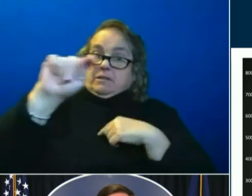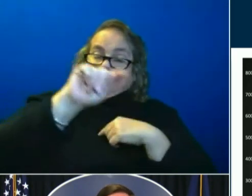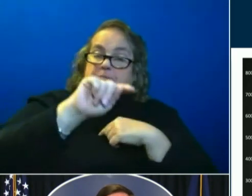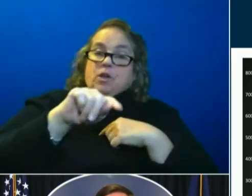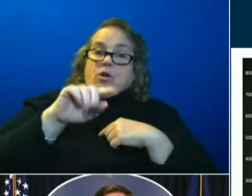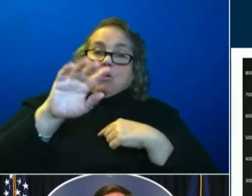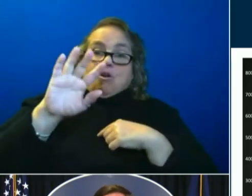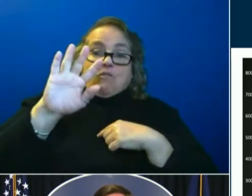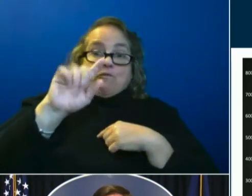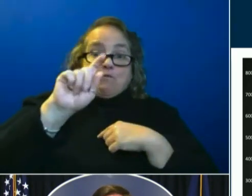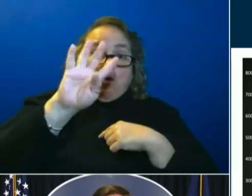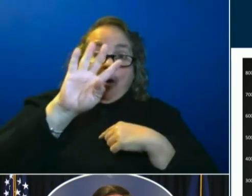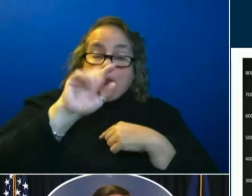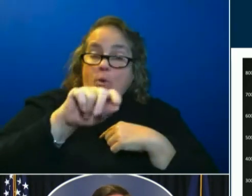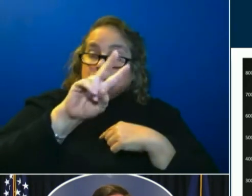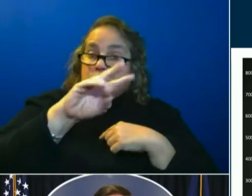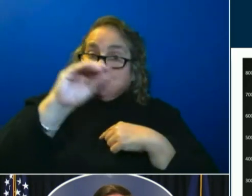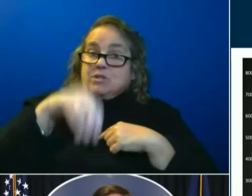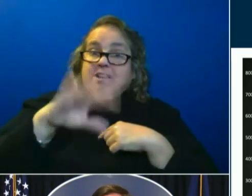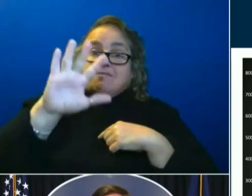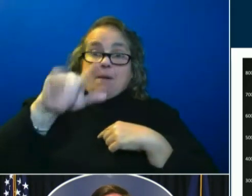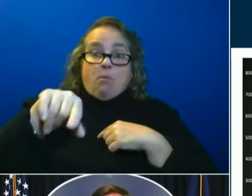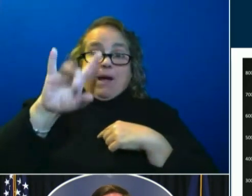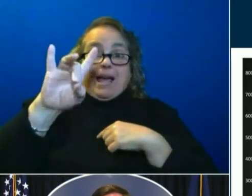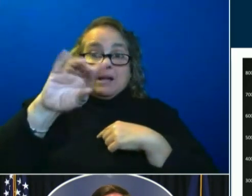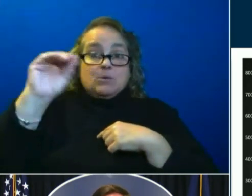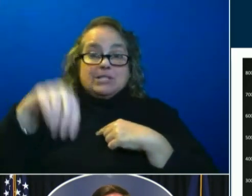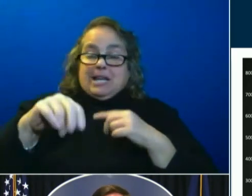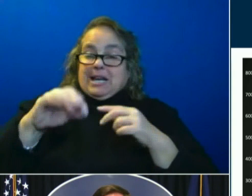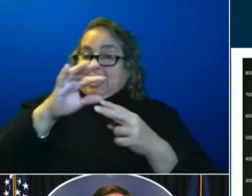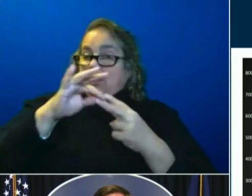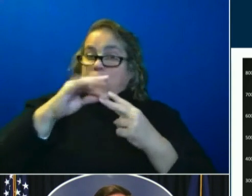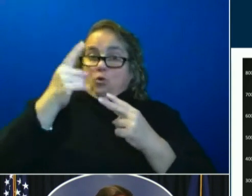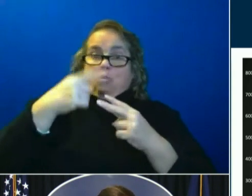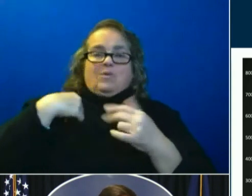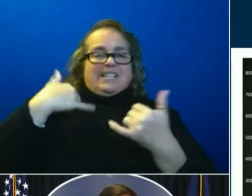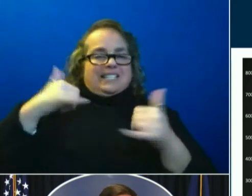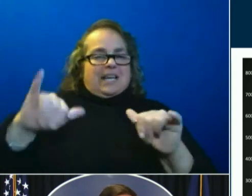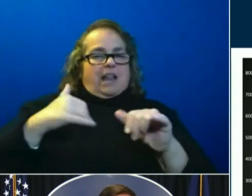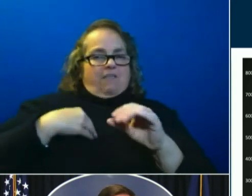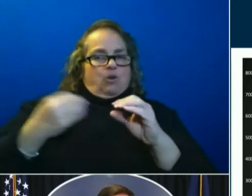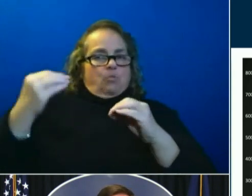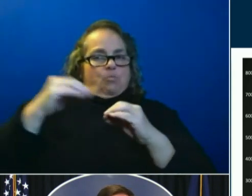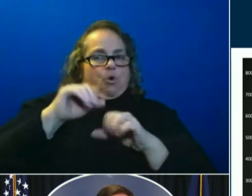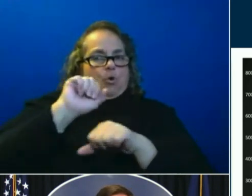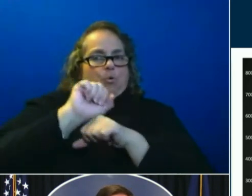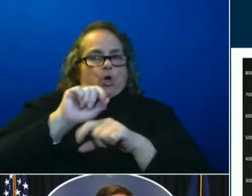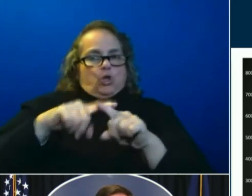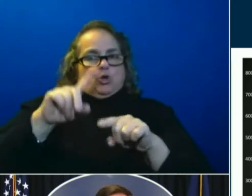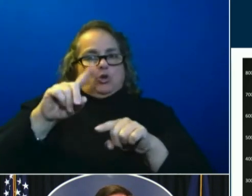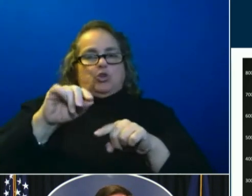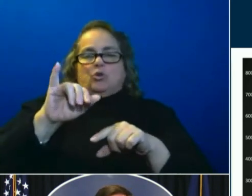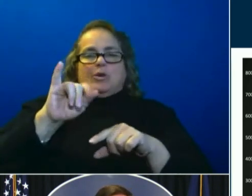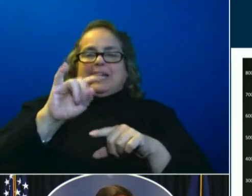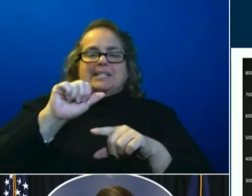still have a lot more work to do. It's not okay where it is right now. We continue to have